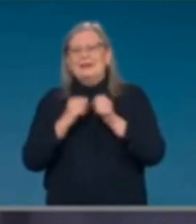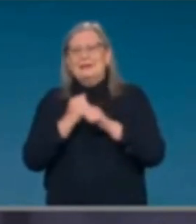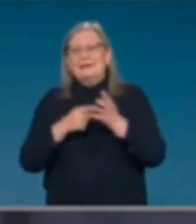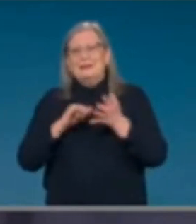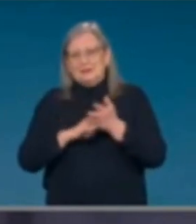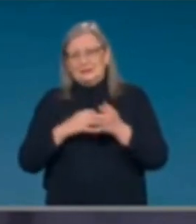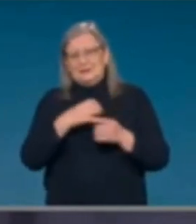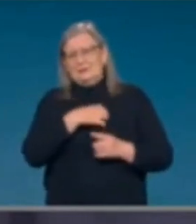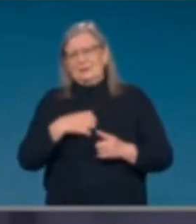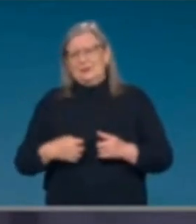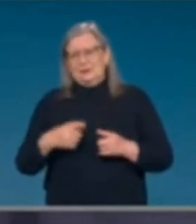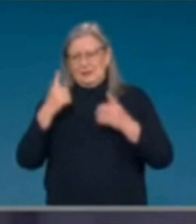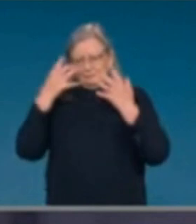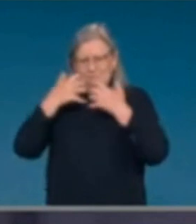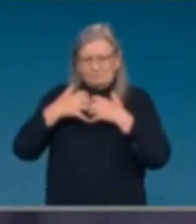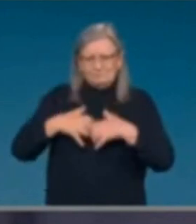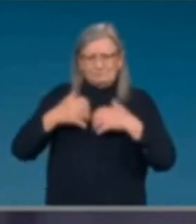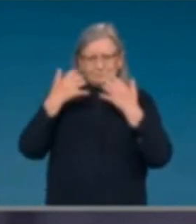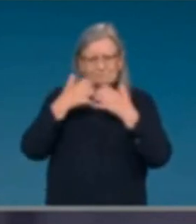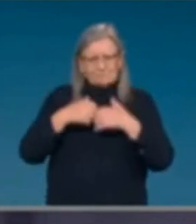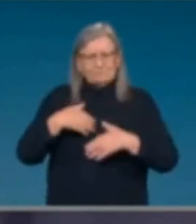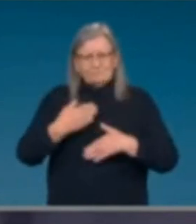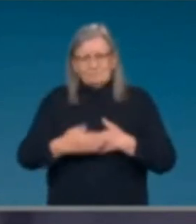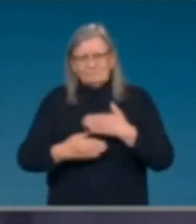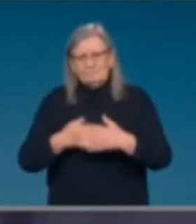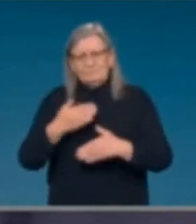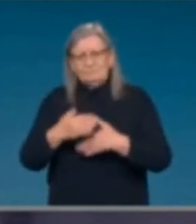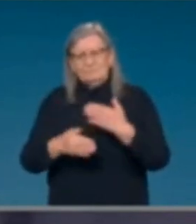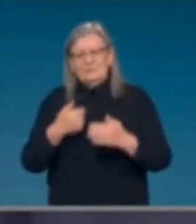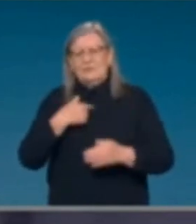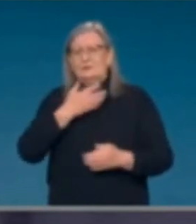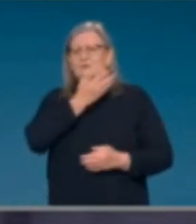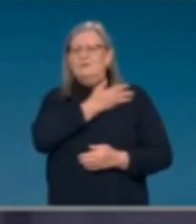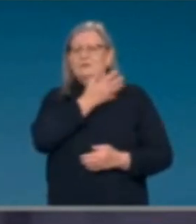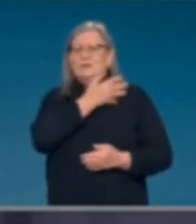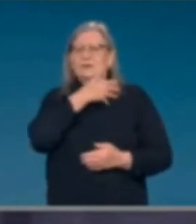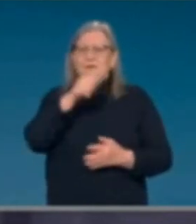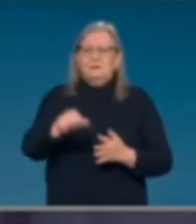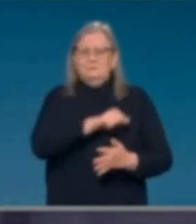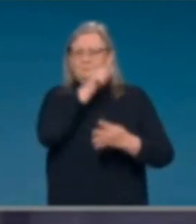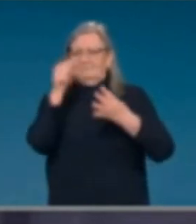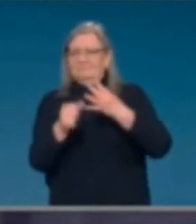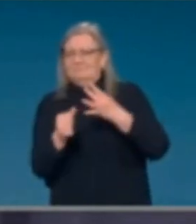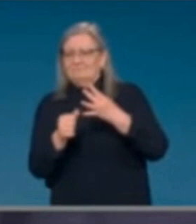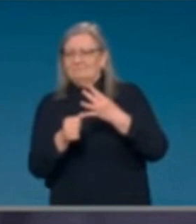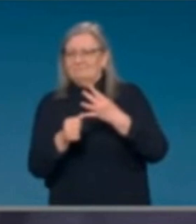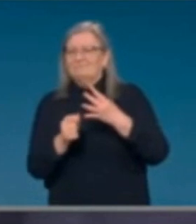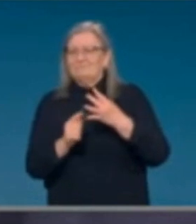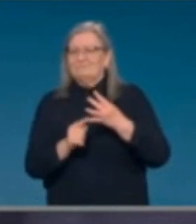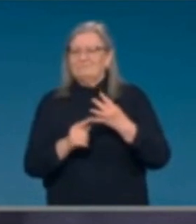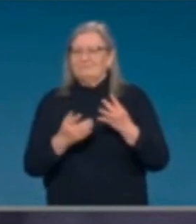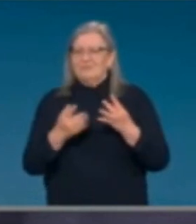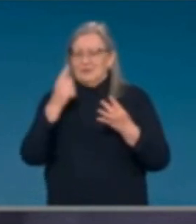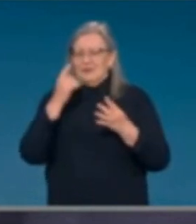it through. And so I'm really proud of the next evolution. I think it's good for health. I think it protects